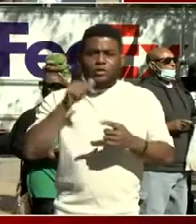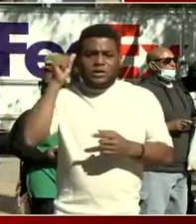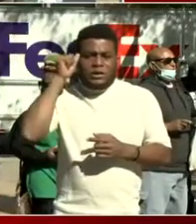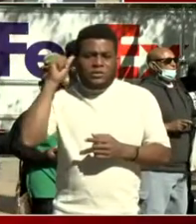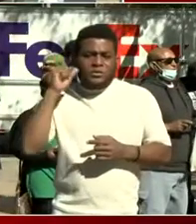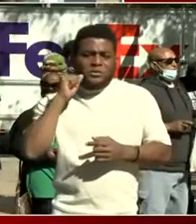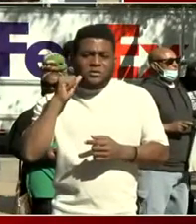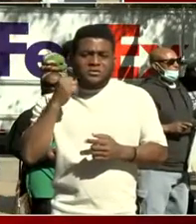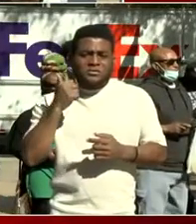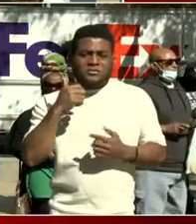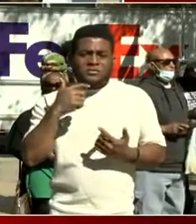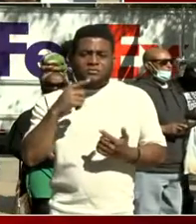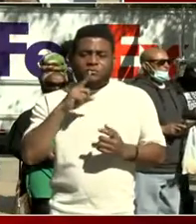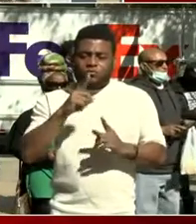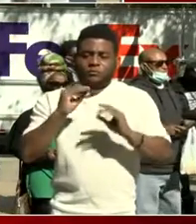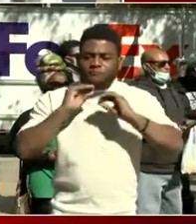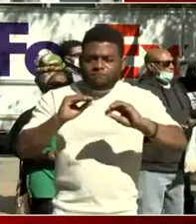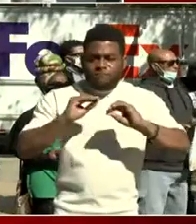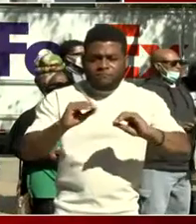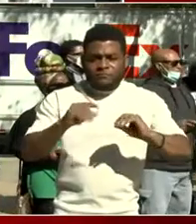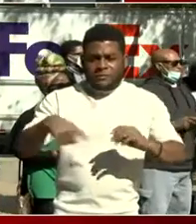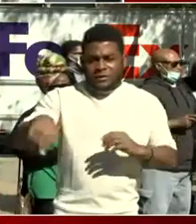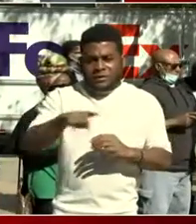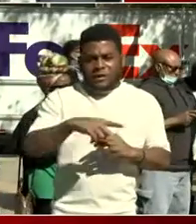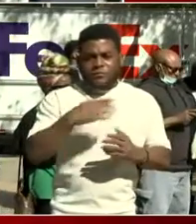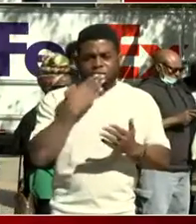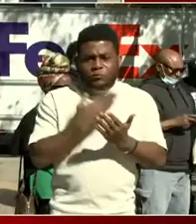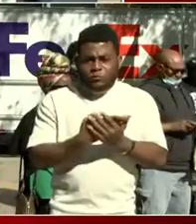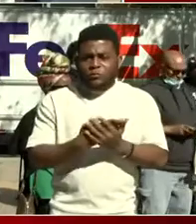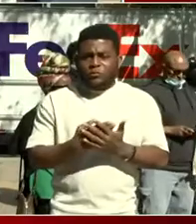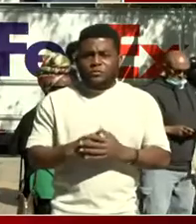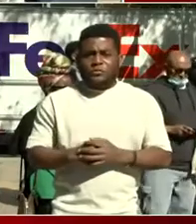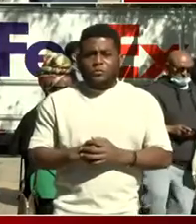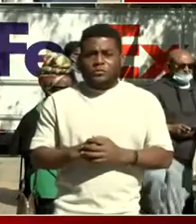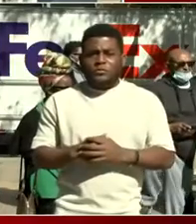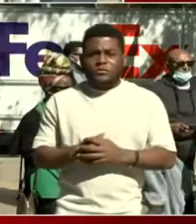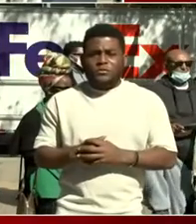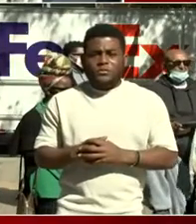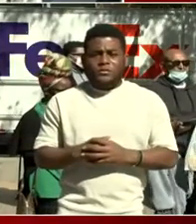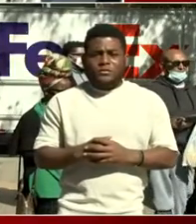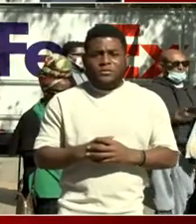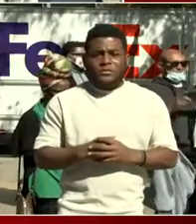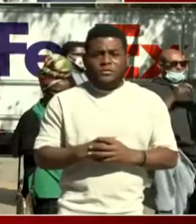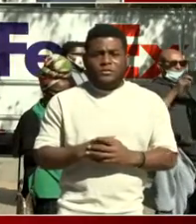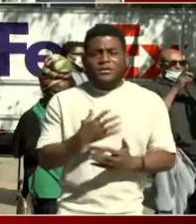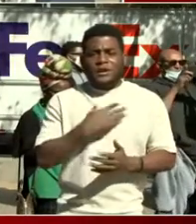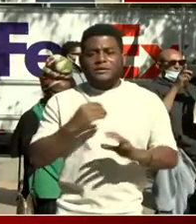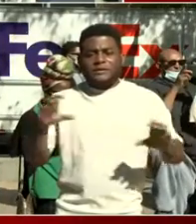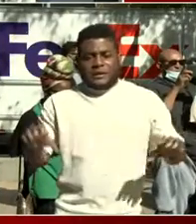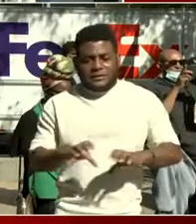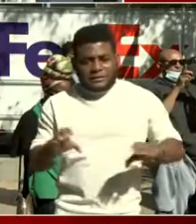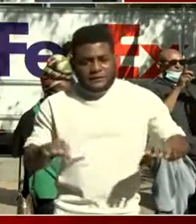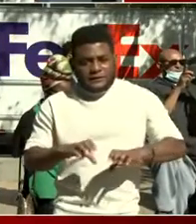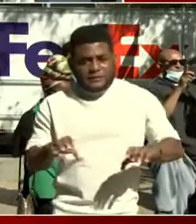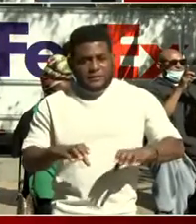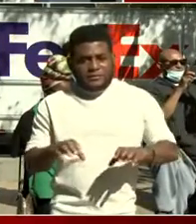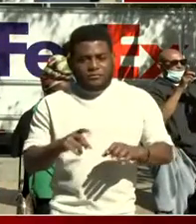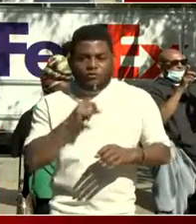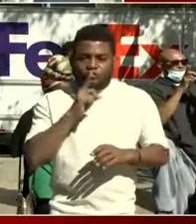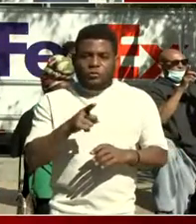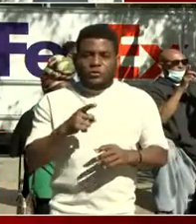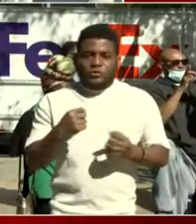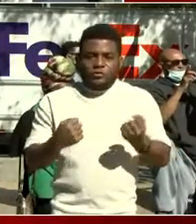them well, to their colleagues and extracurricular activities that are not only enhancing their learning,